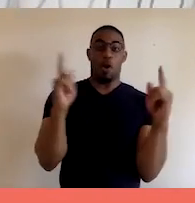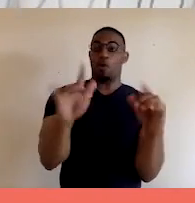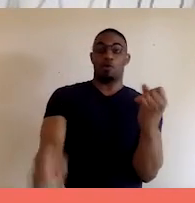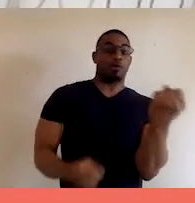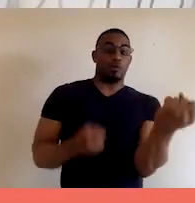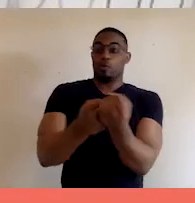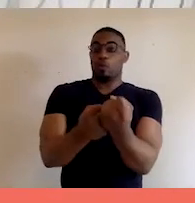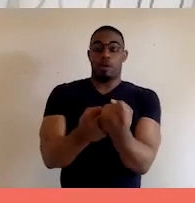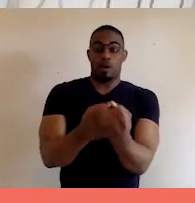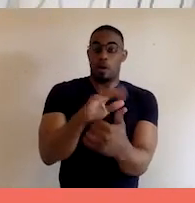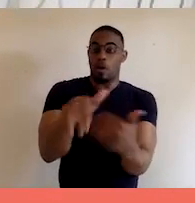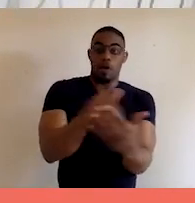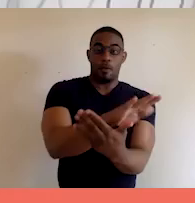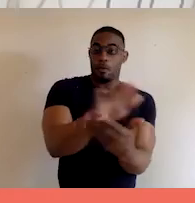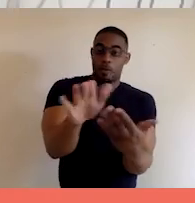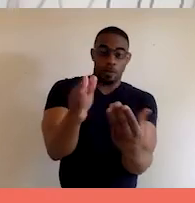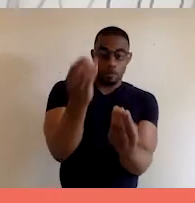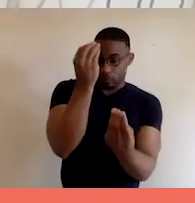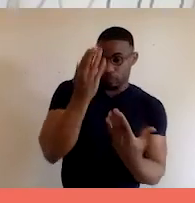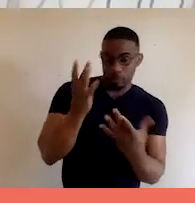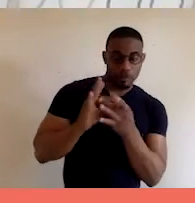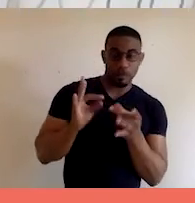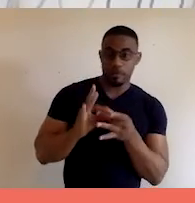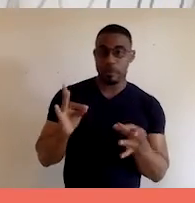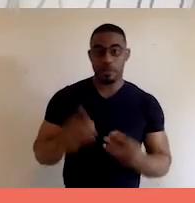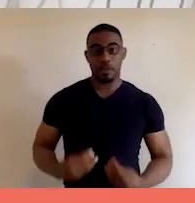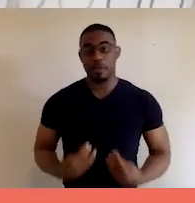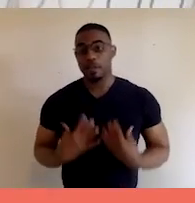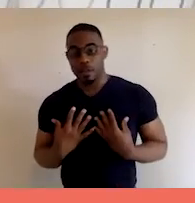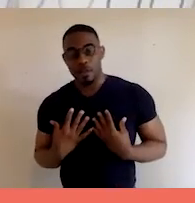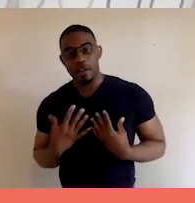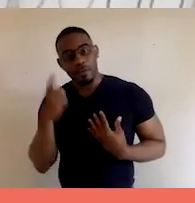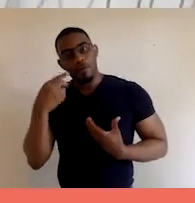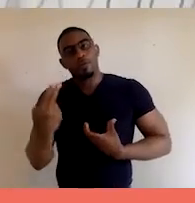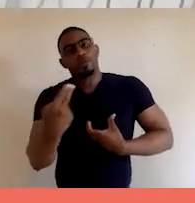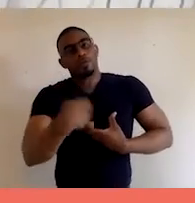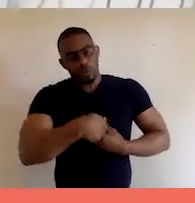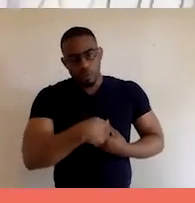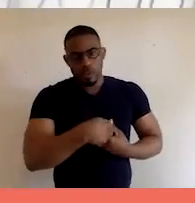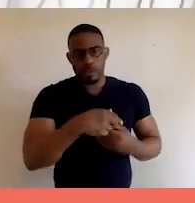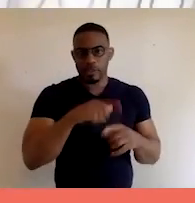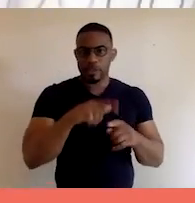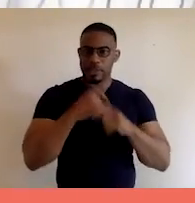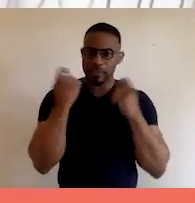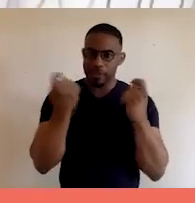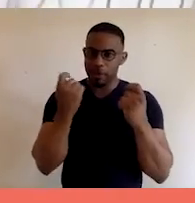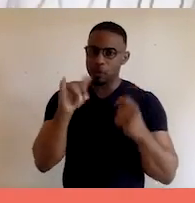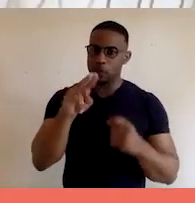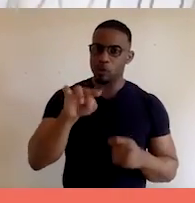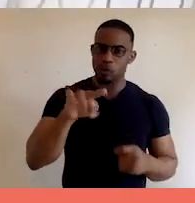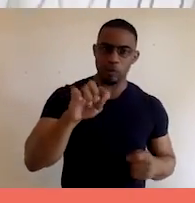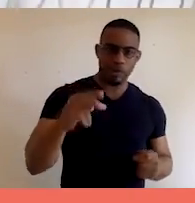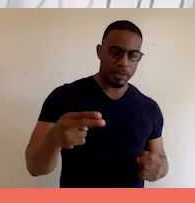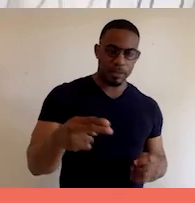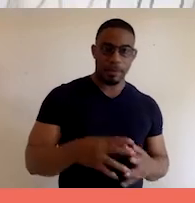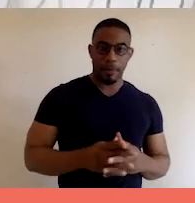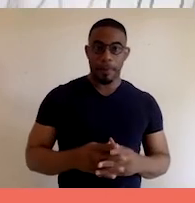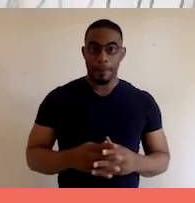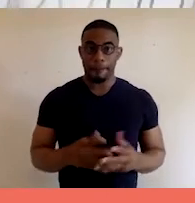support, all of your words of encouragement, and for joining us in this celebration of Juneteenth.